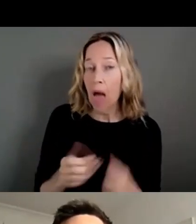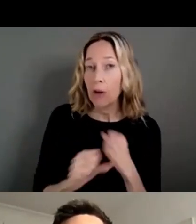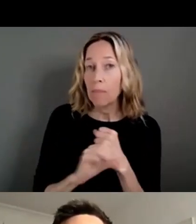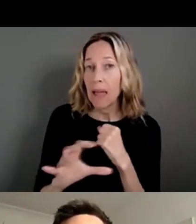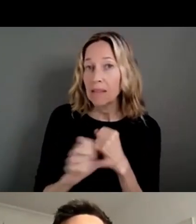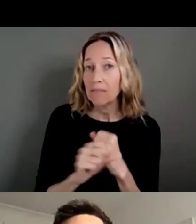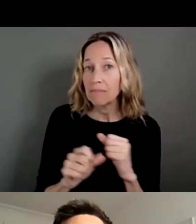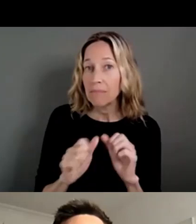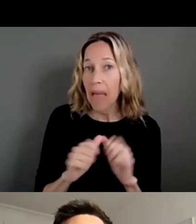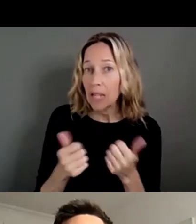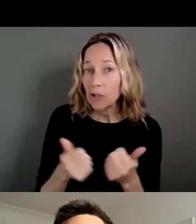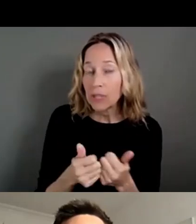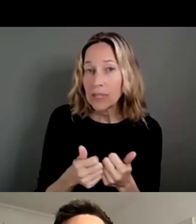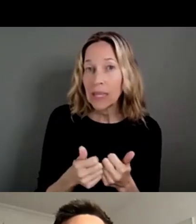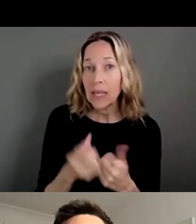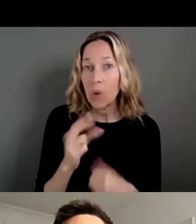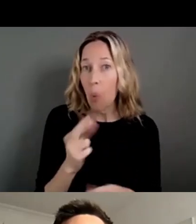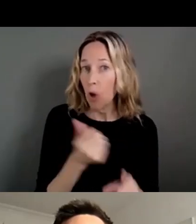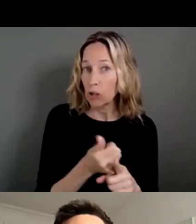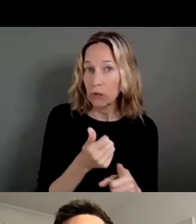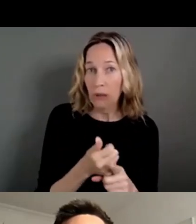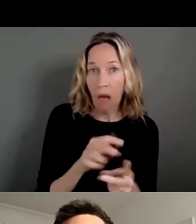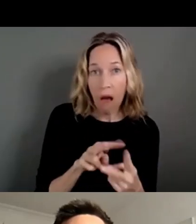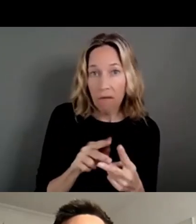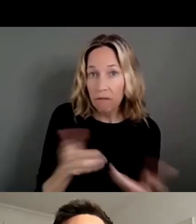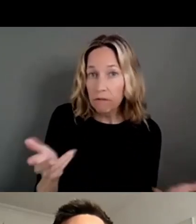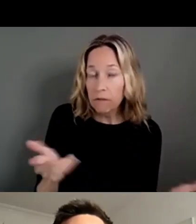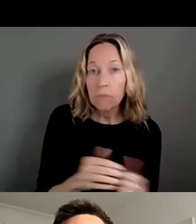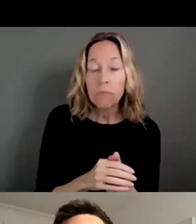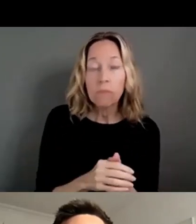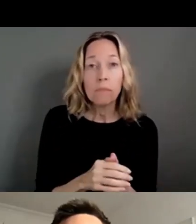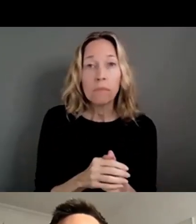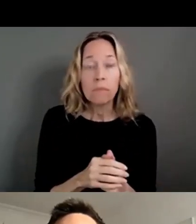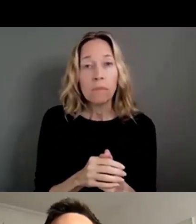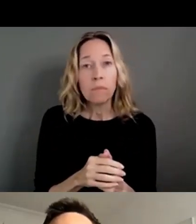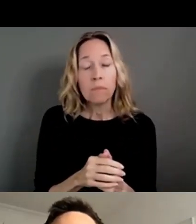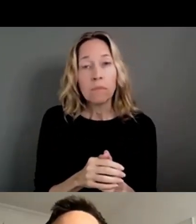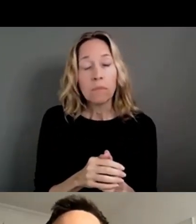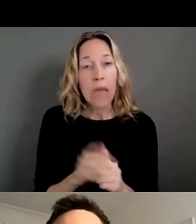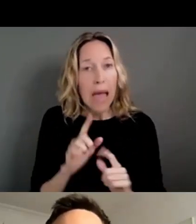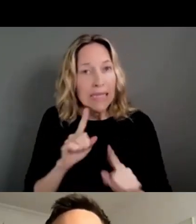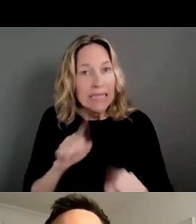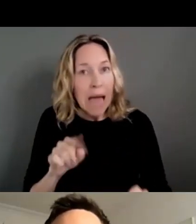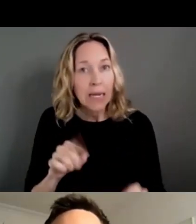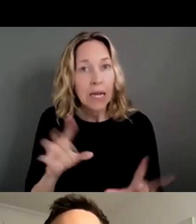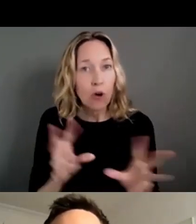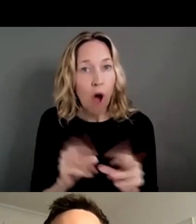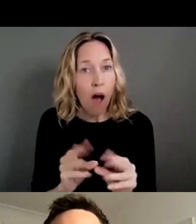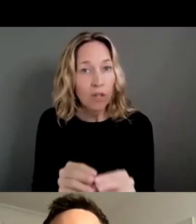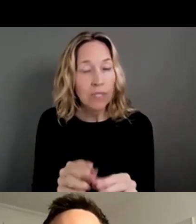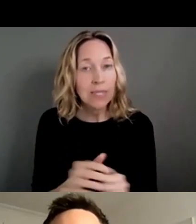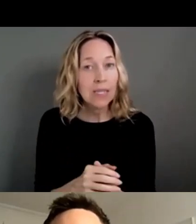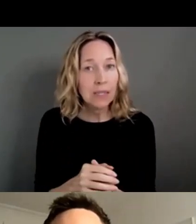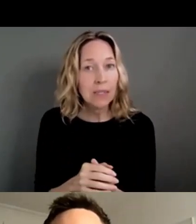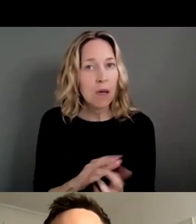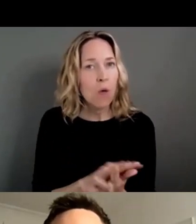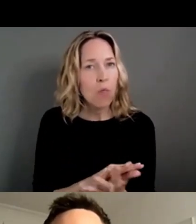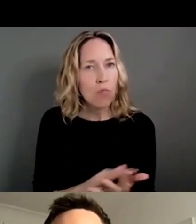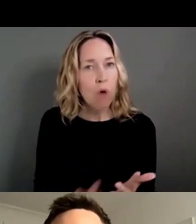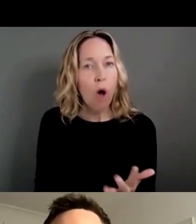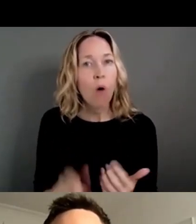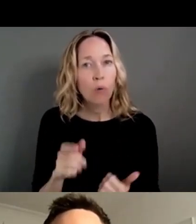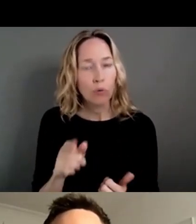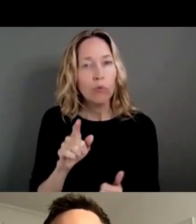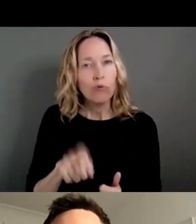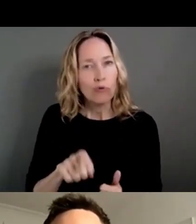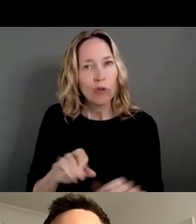attending conferences. These are all things that you're going to want to do as an artist to build your profile